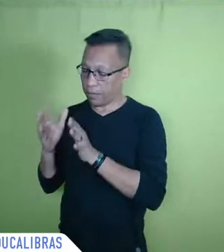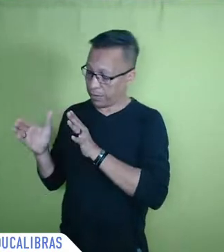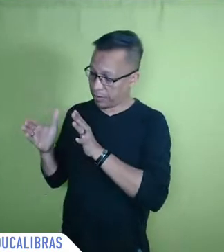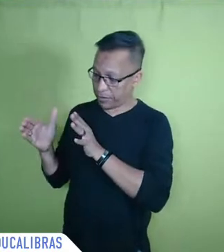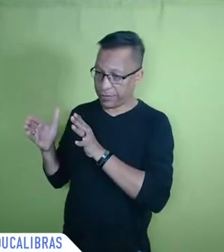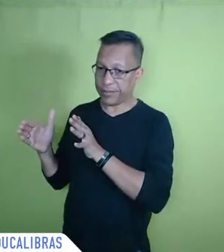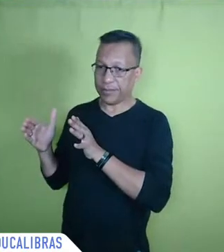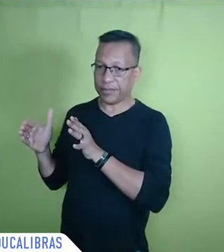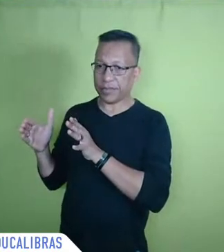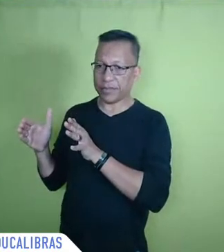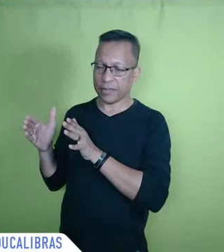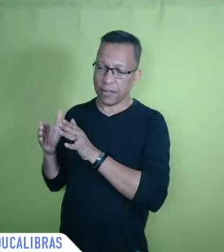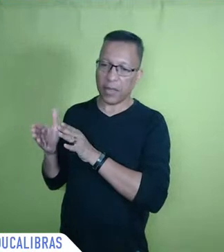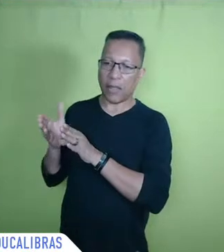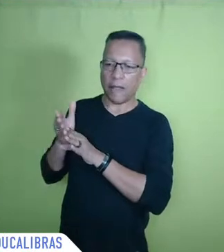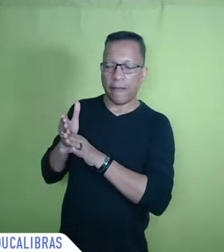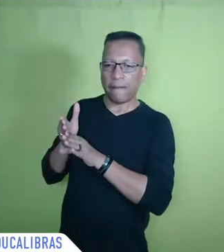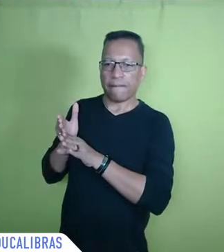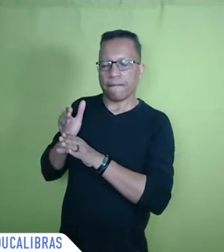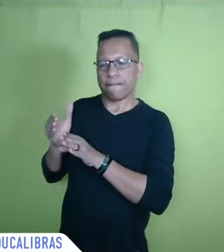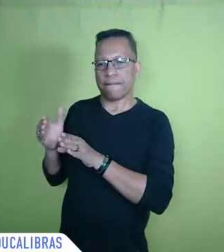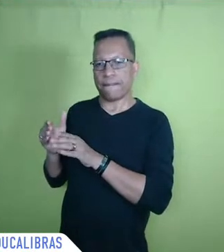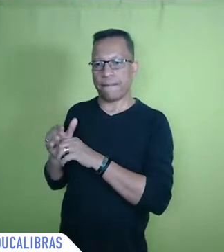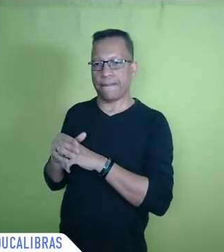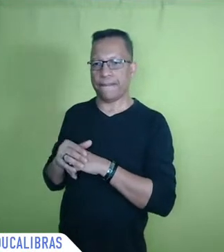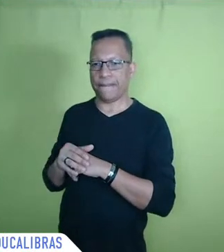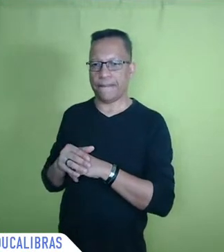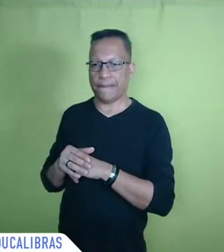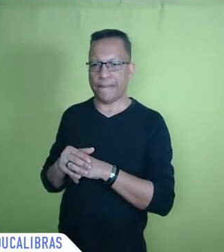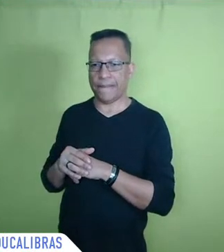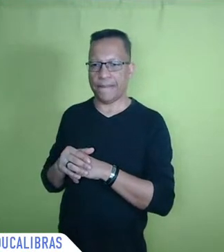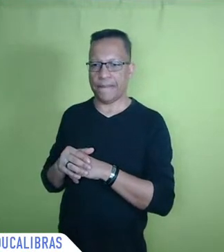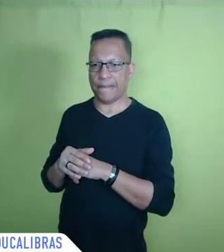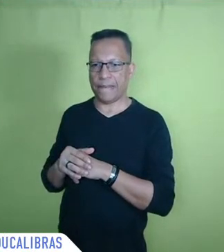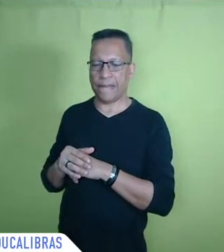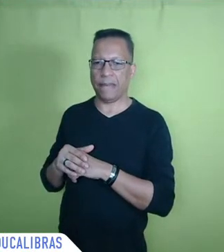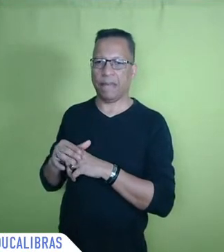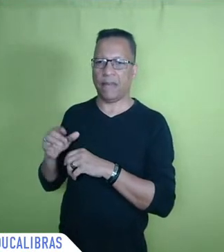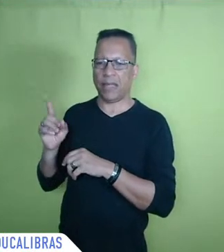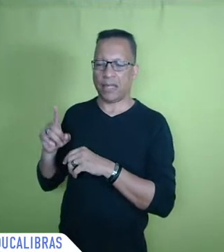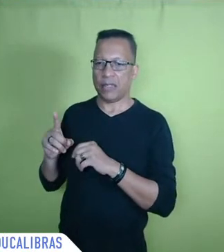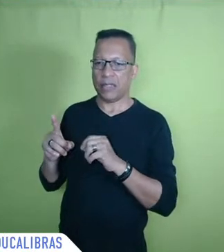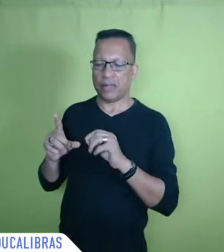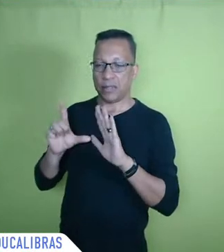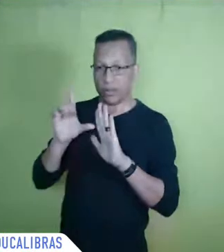it has generated a strengthening